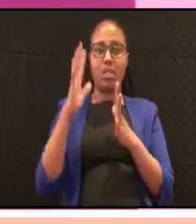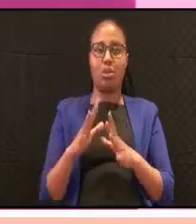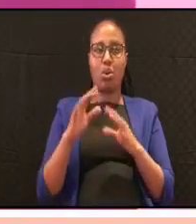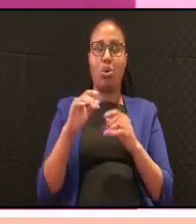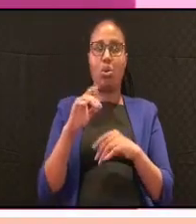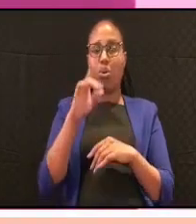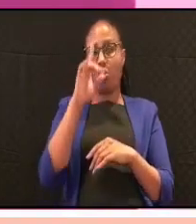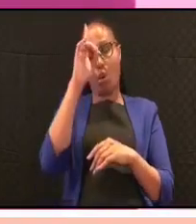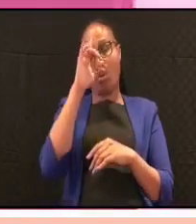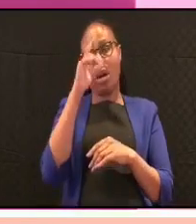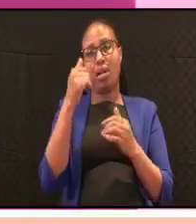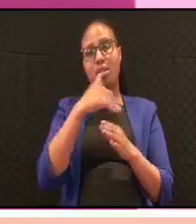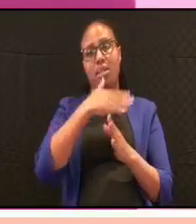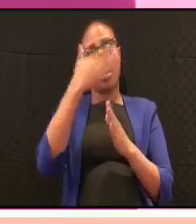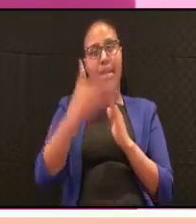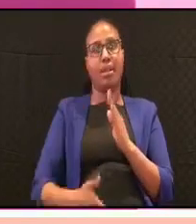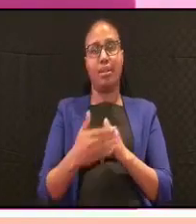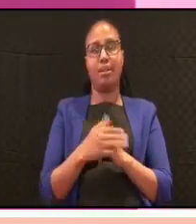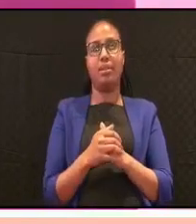come to an end.